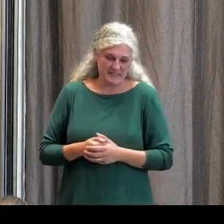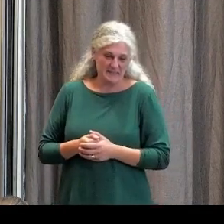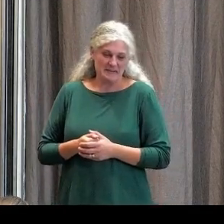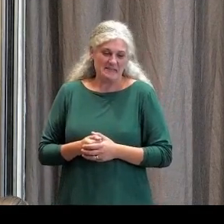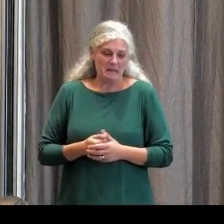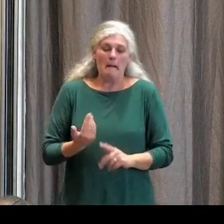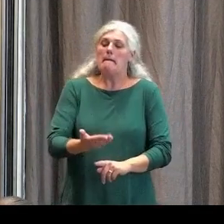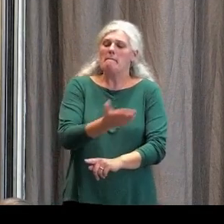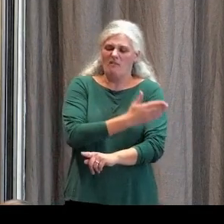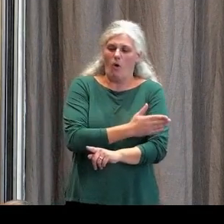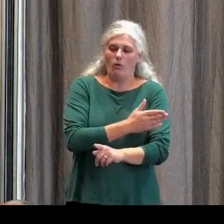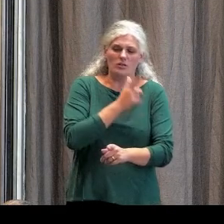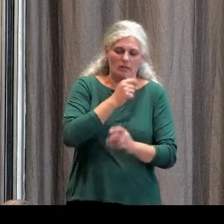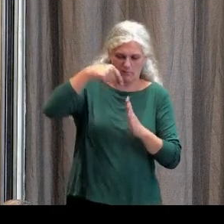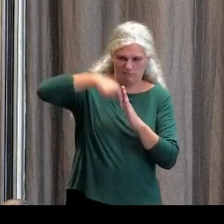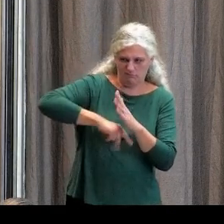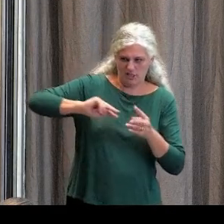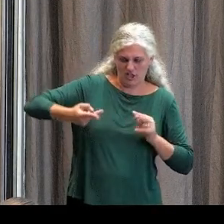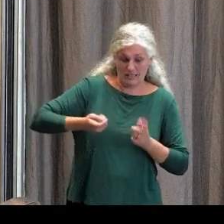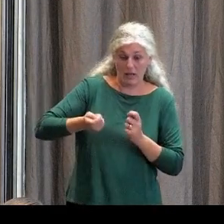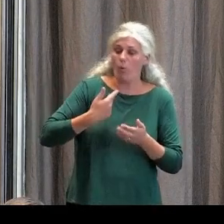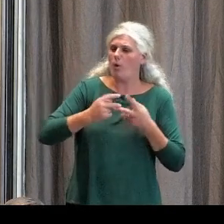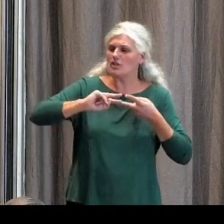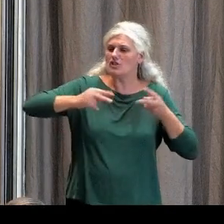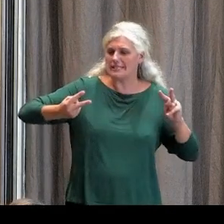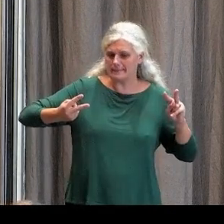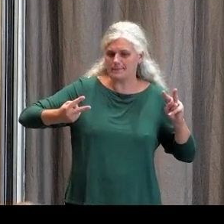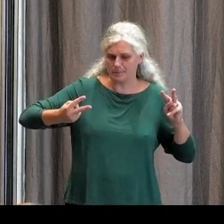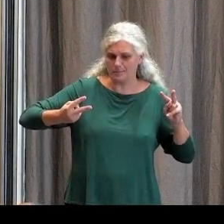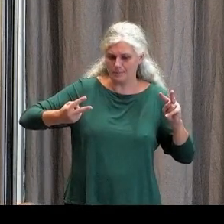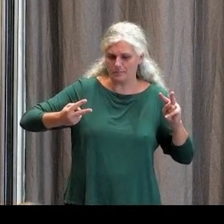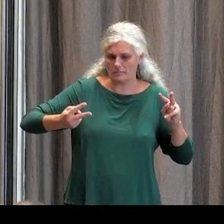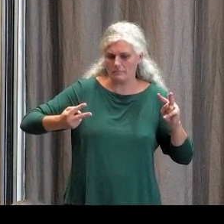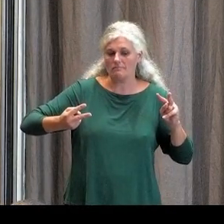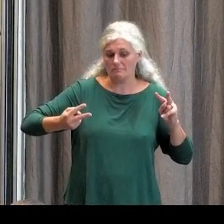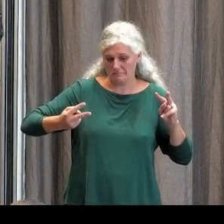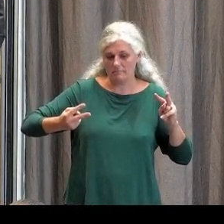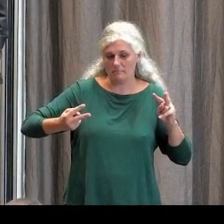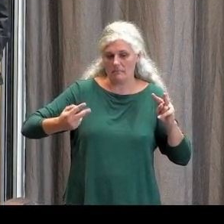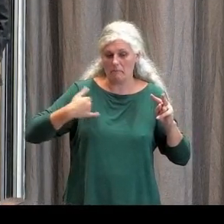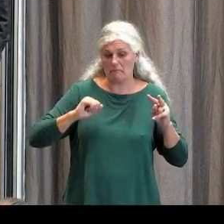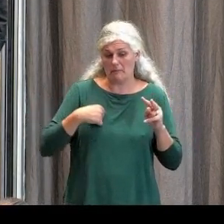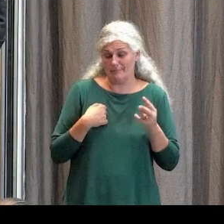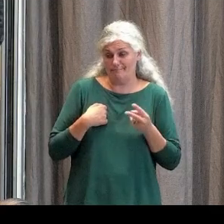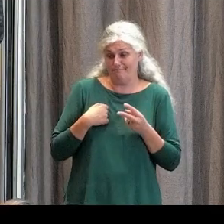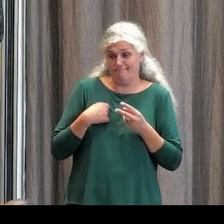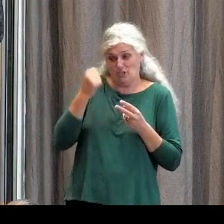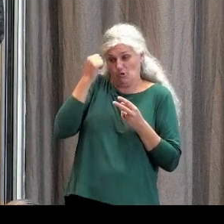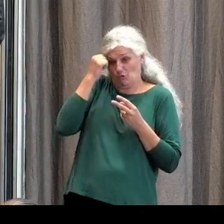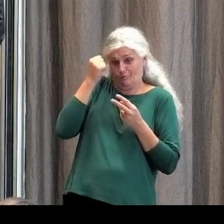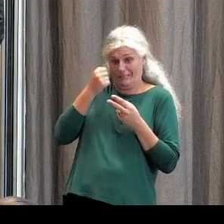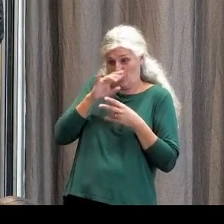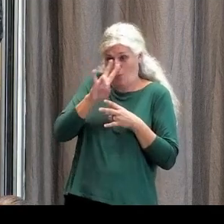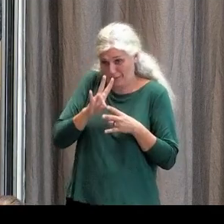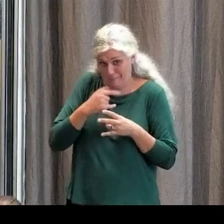Before we get to gene therapy, what is a gene? Okay, maybe that's a dumb question. A lot of people in this audience